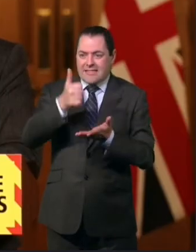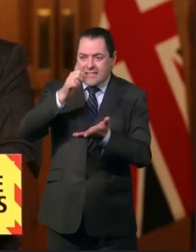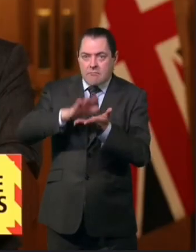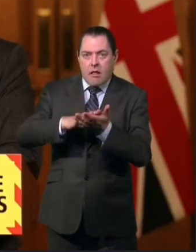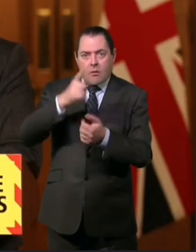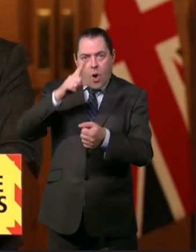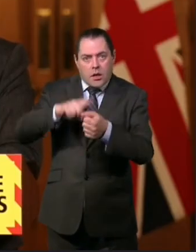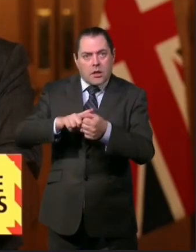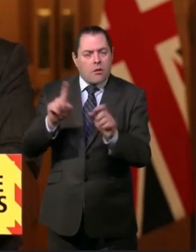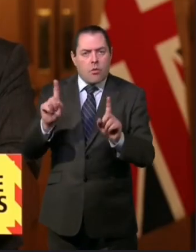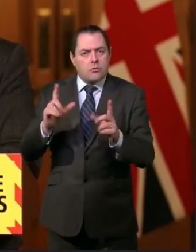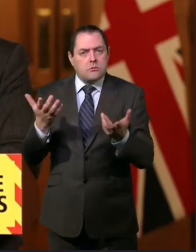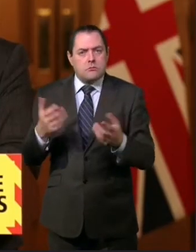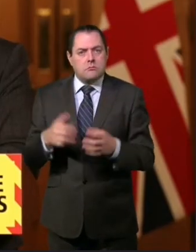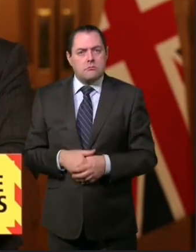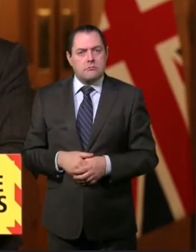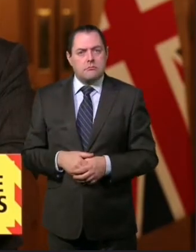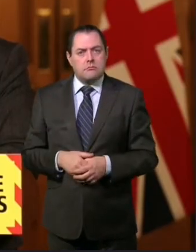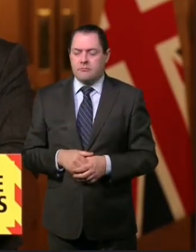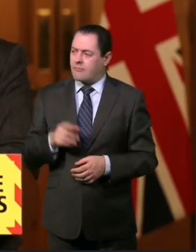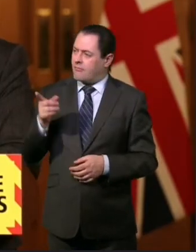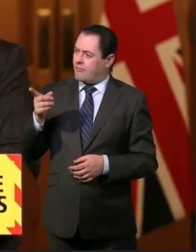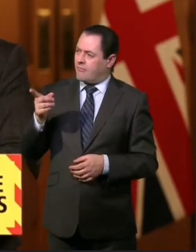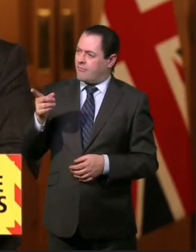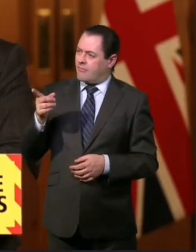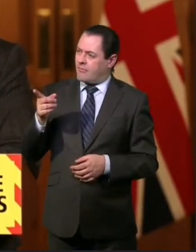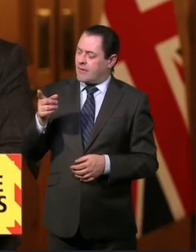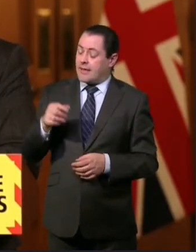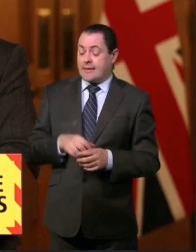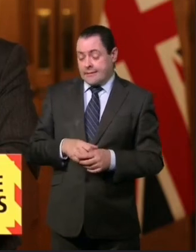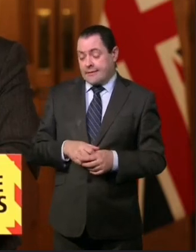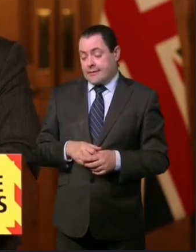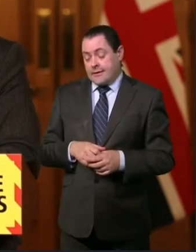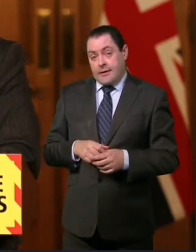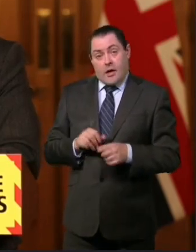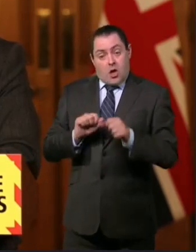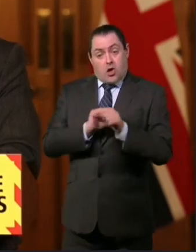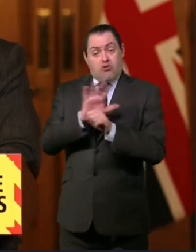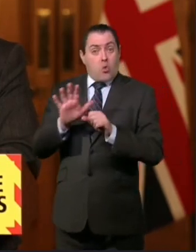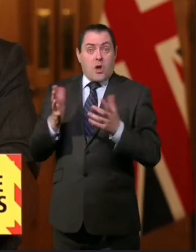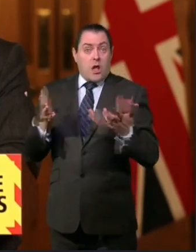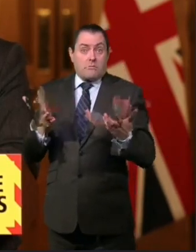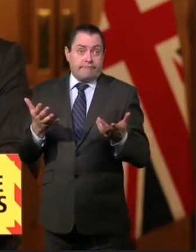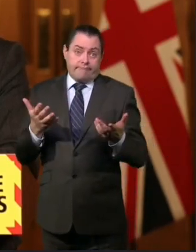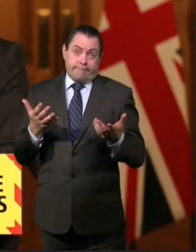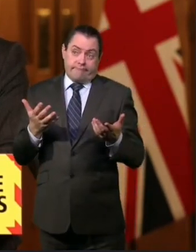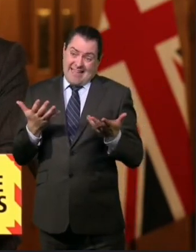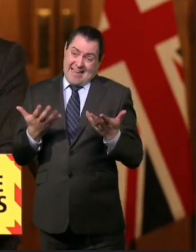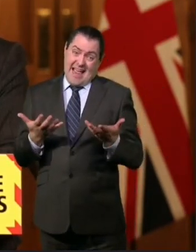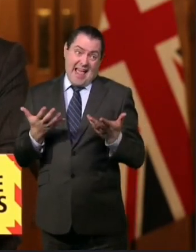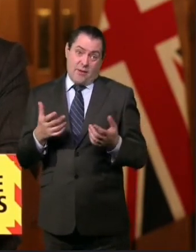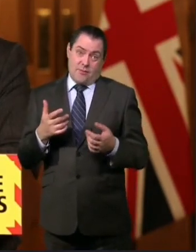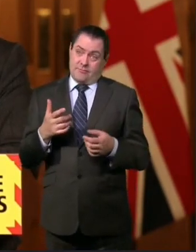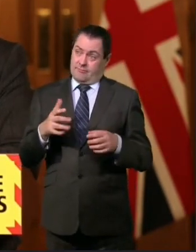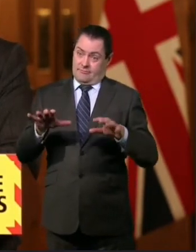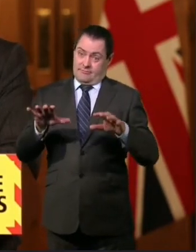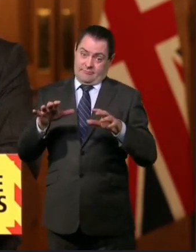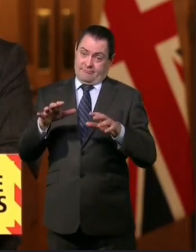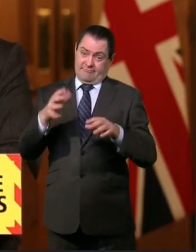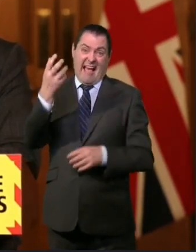that we will have to live with coronavirus in one way or another for a long while to come. I think that it is an